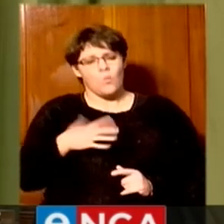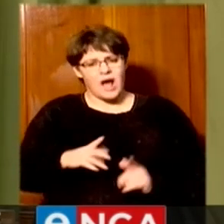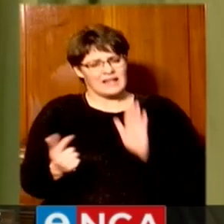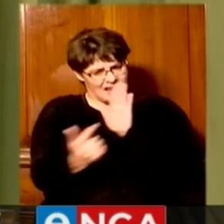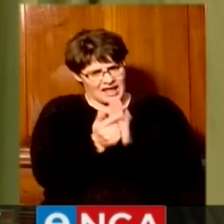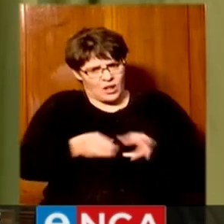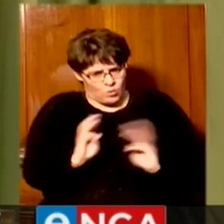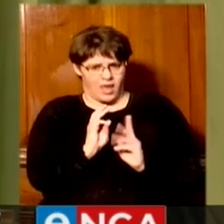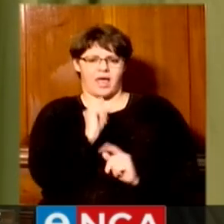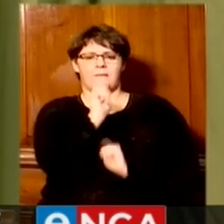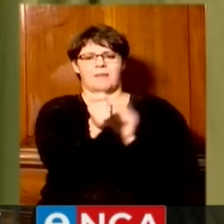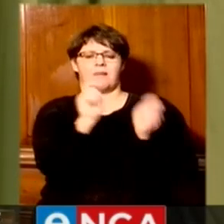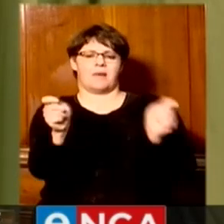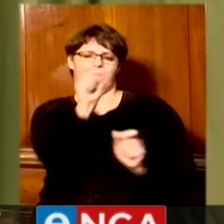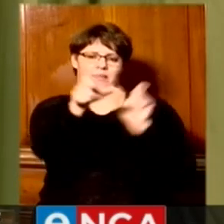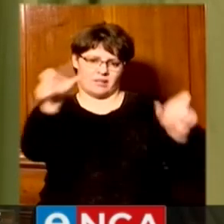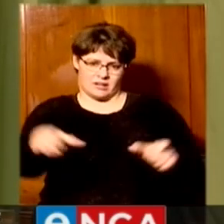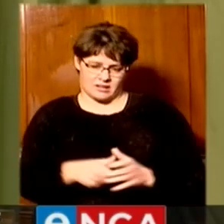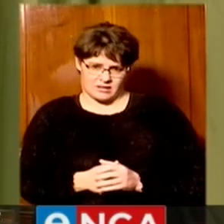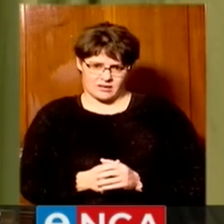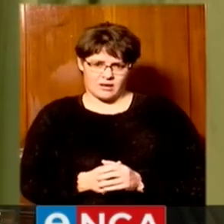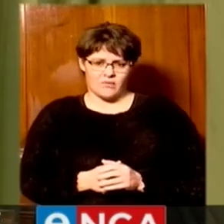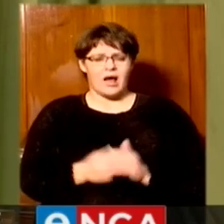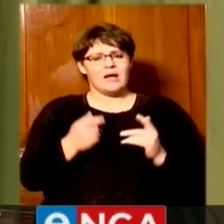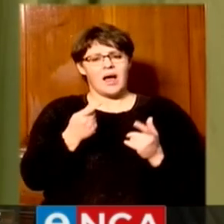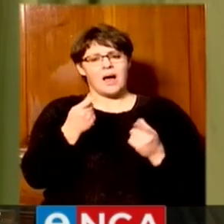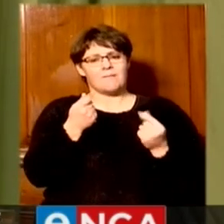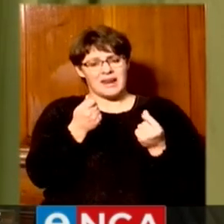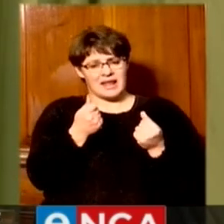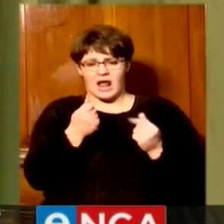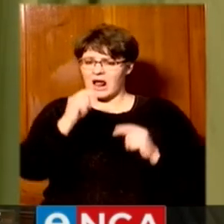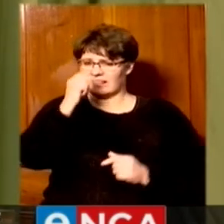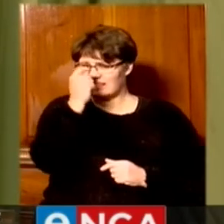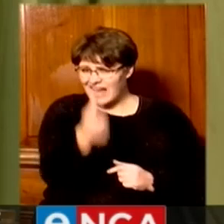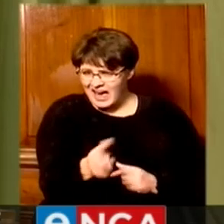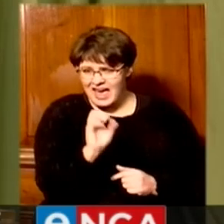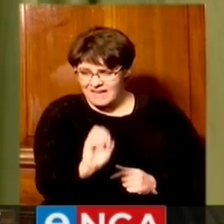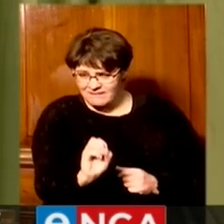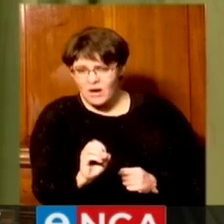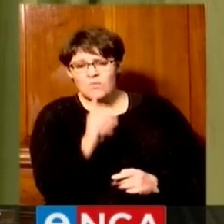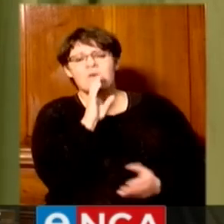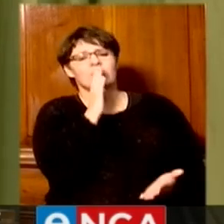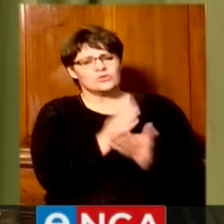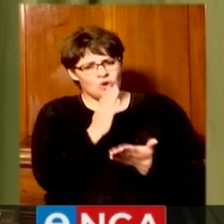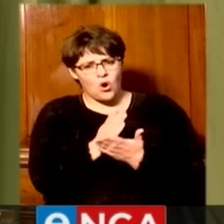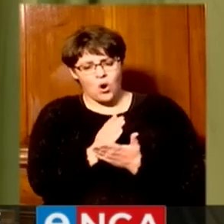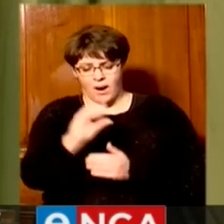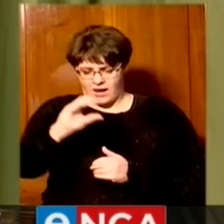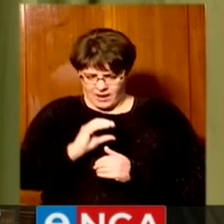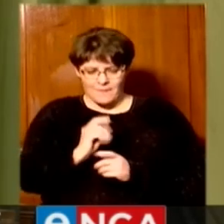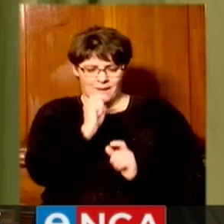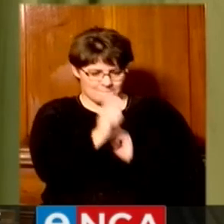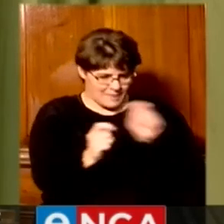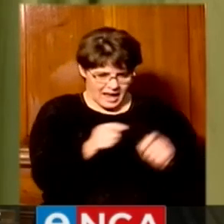ineligible applicants. Given the limited financial resources available, we have to ensure that the money does